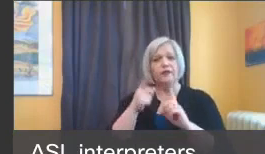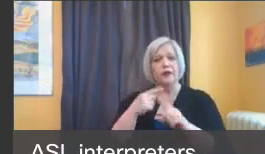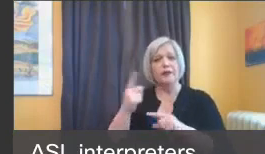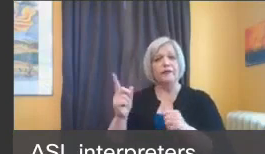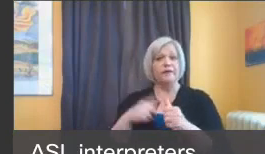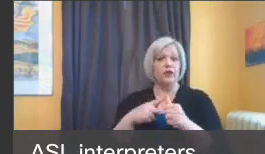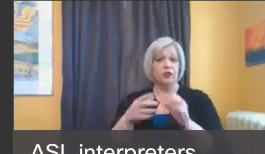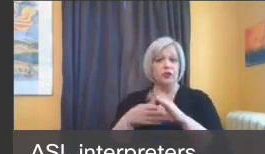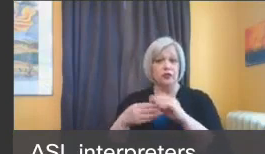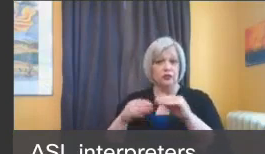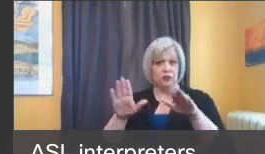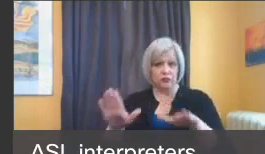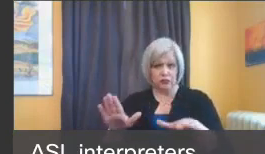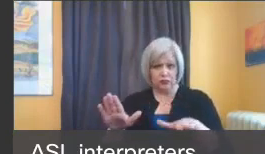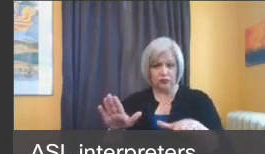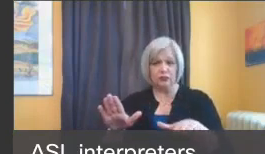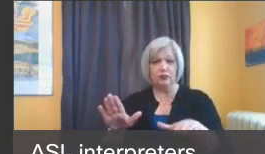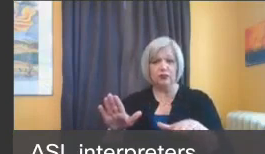the